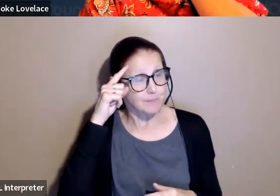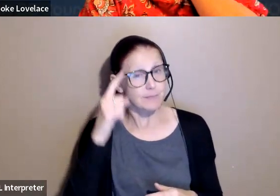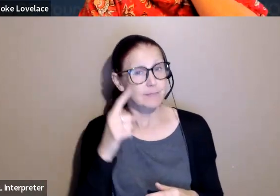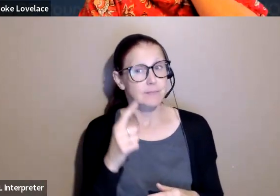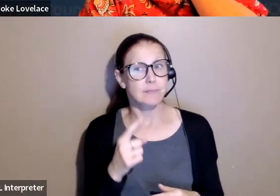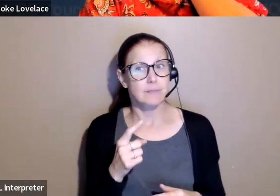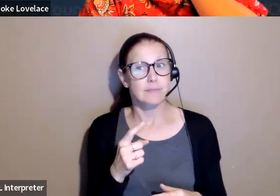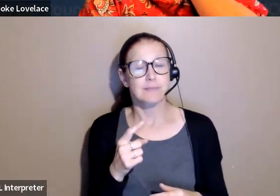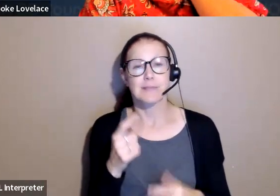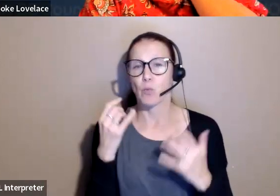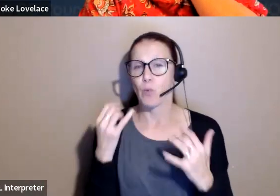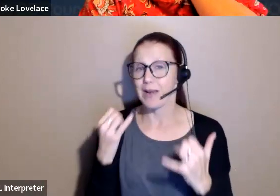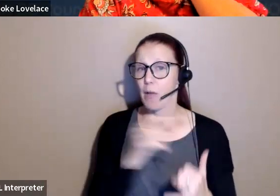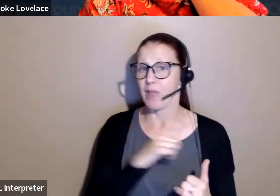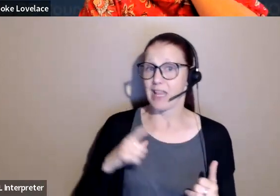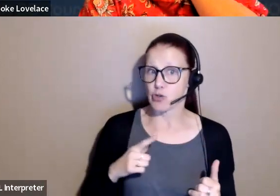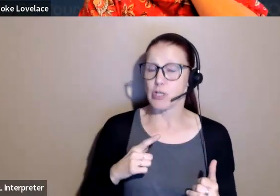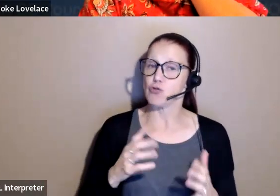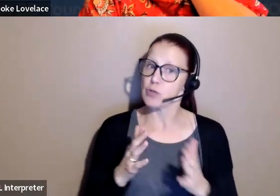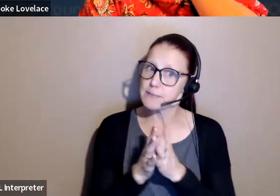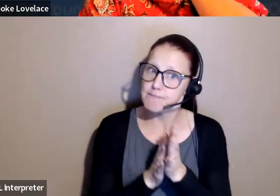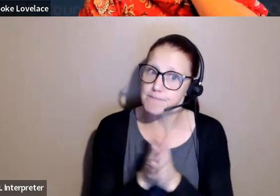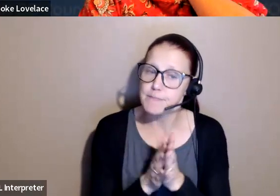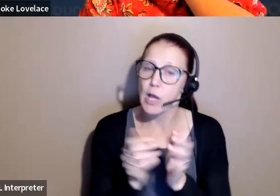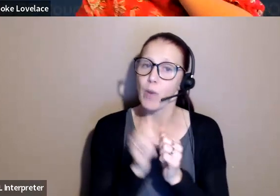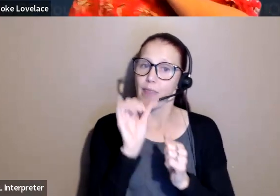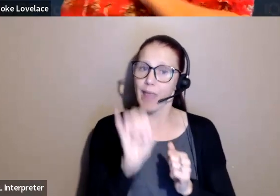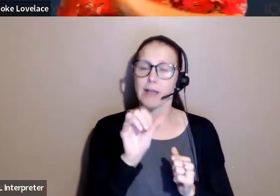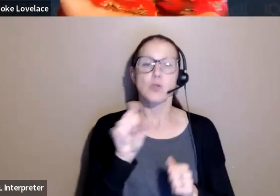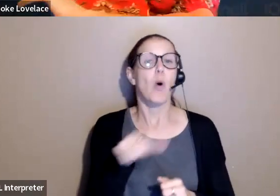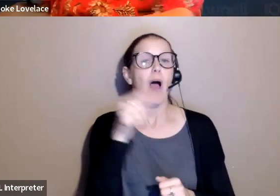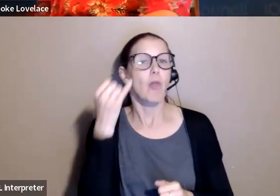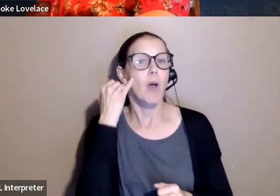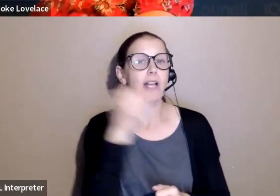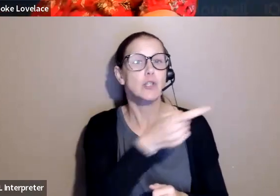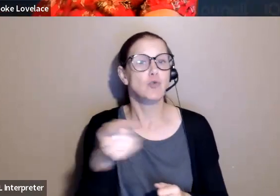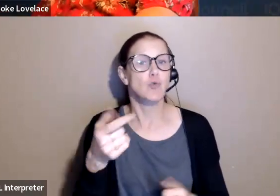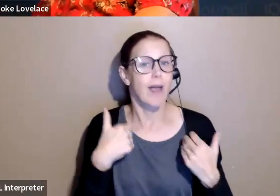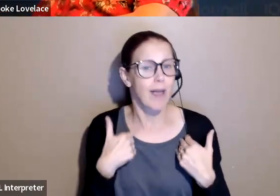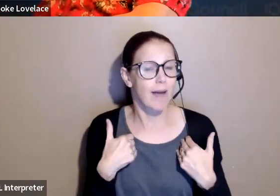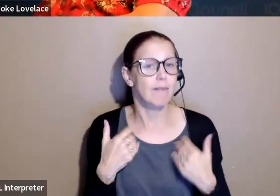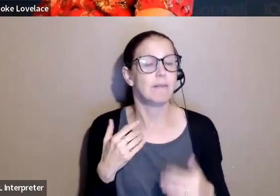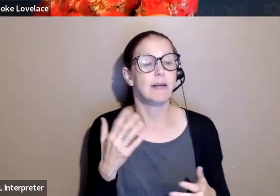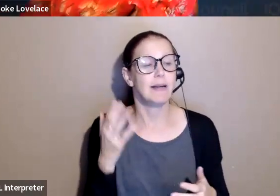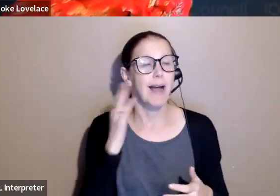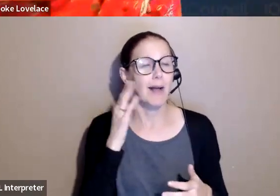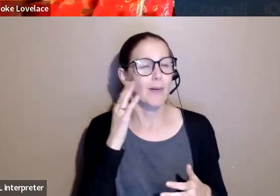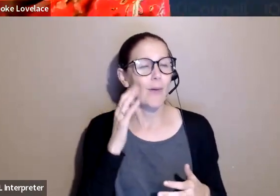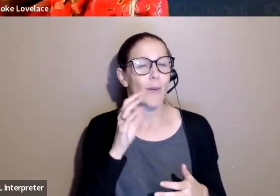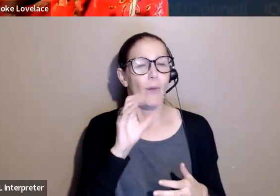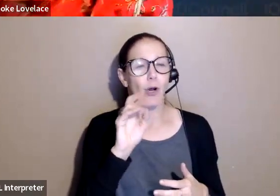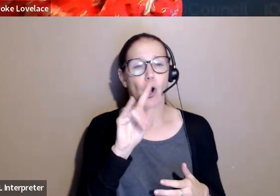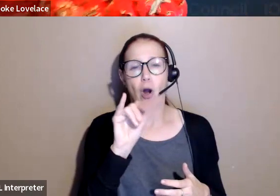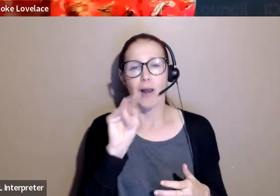appetite in the legislature for this. And so any other ideas you all have, I know when Carlin was